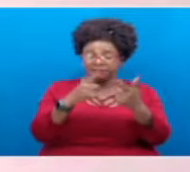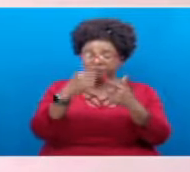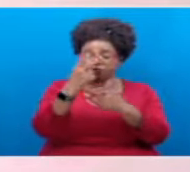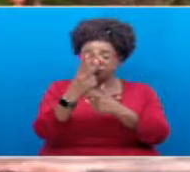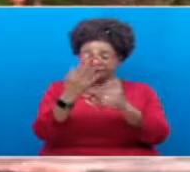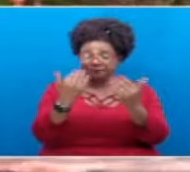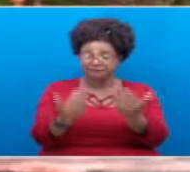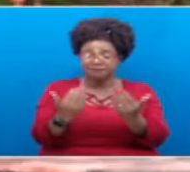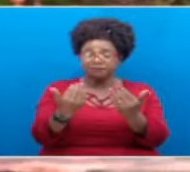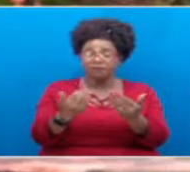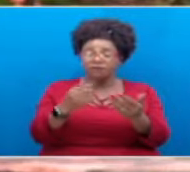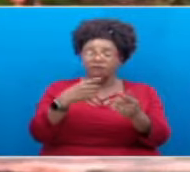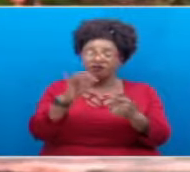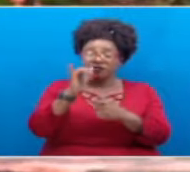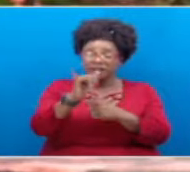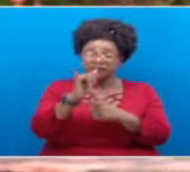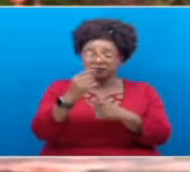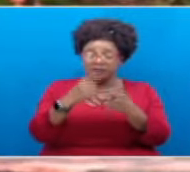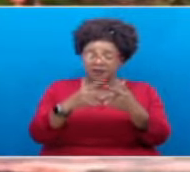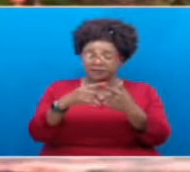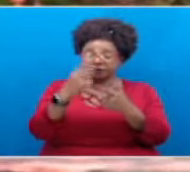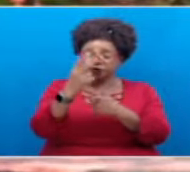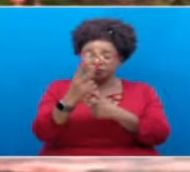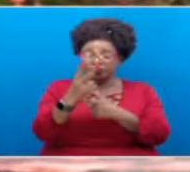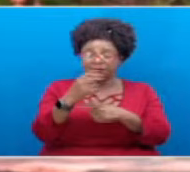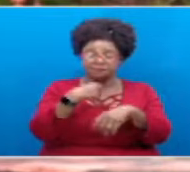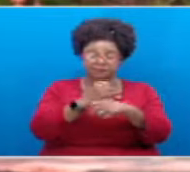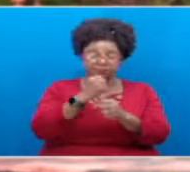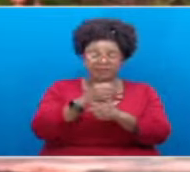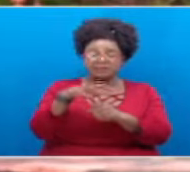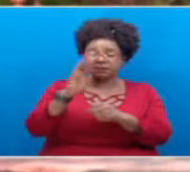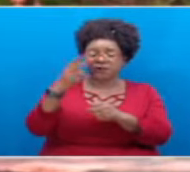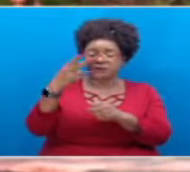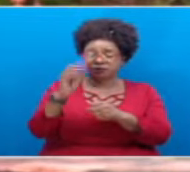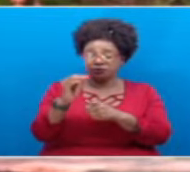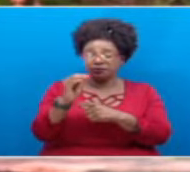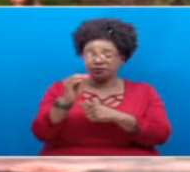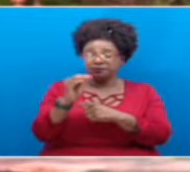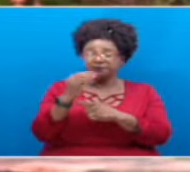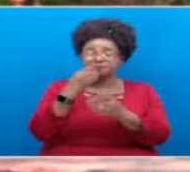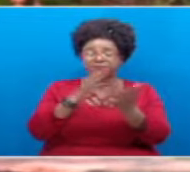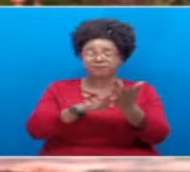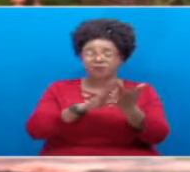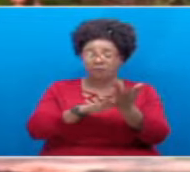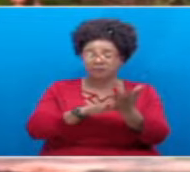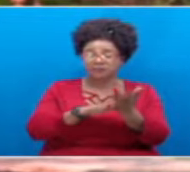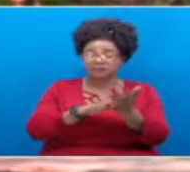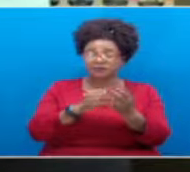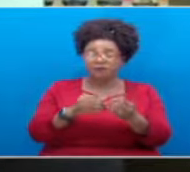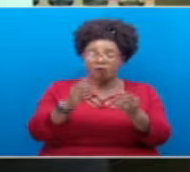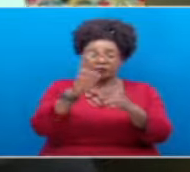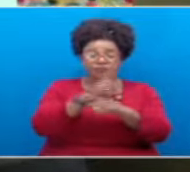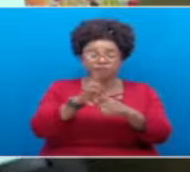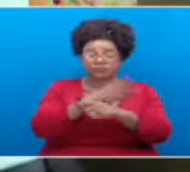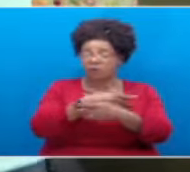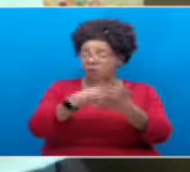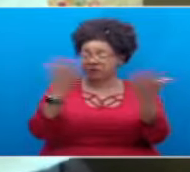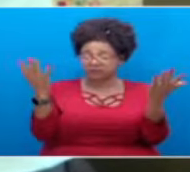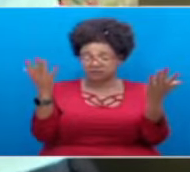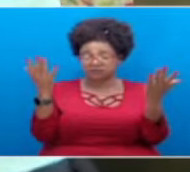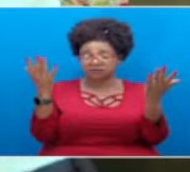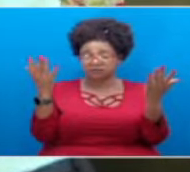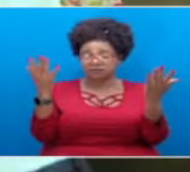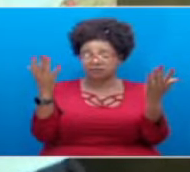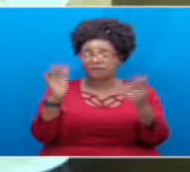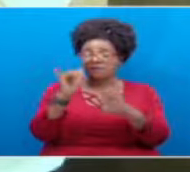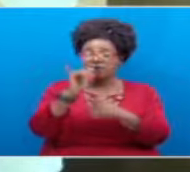2 years results is what has informed WHO to recommend it for wide-scale use. The vaccine is what we